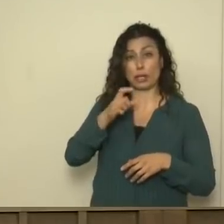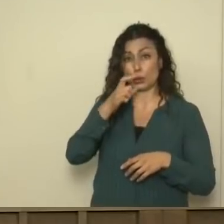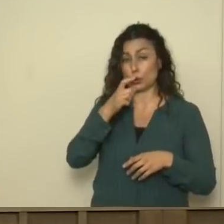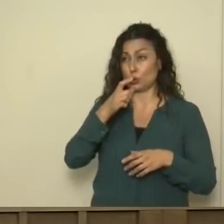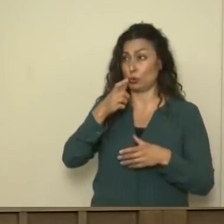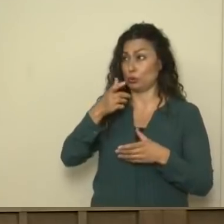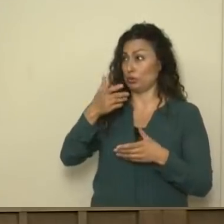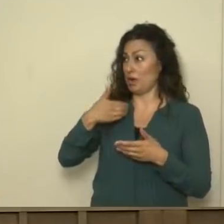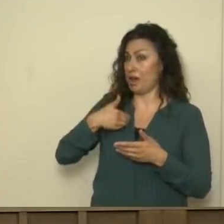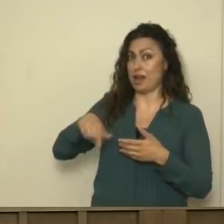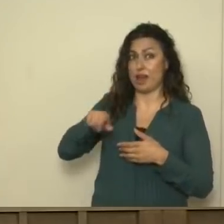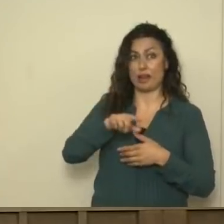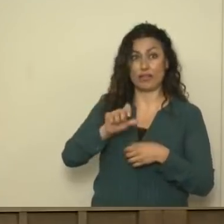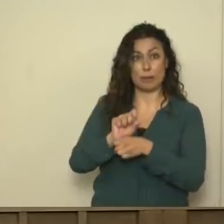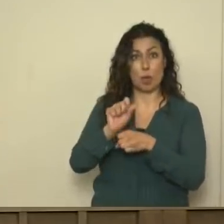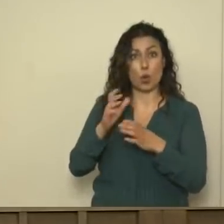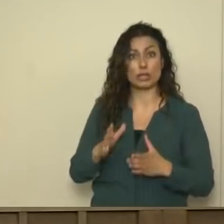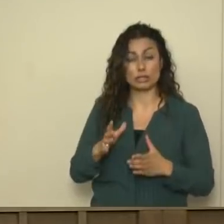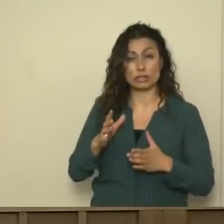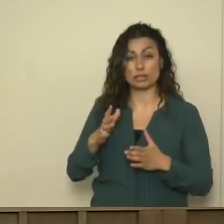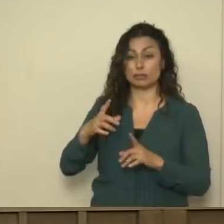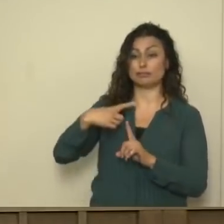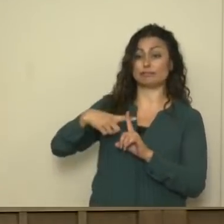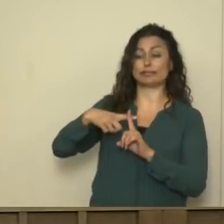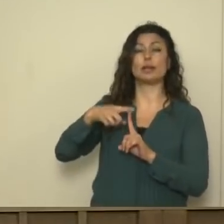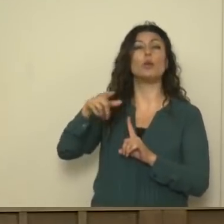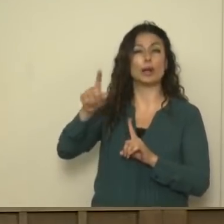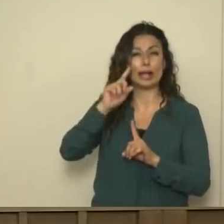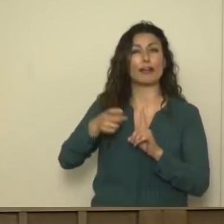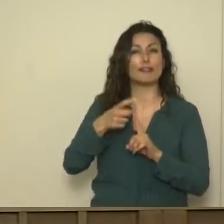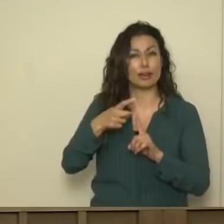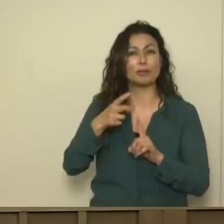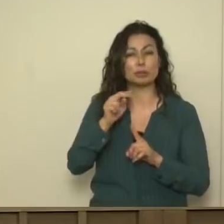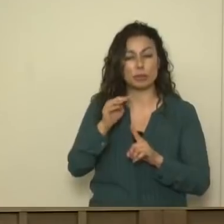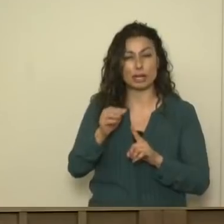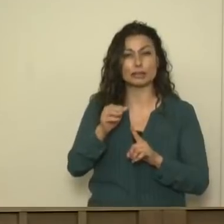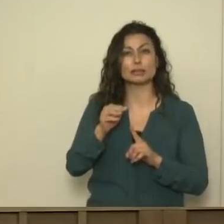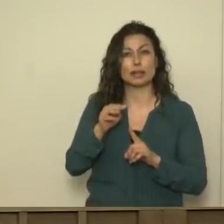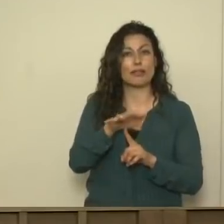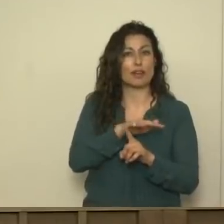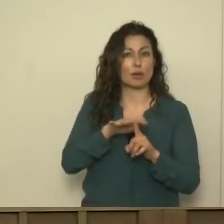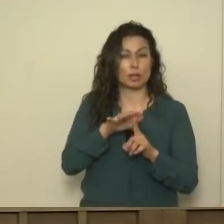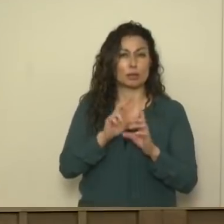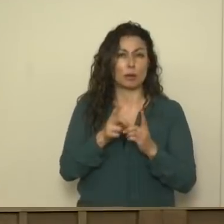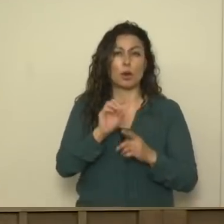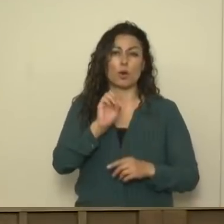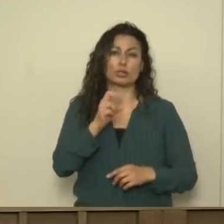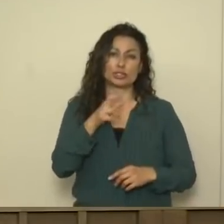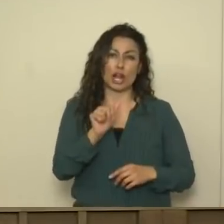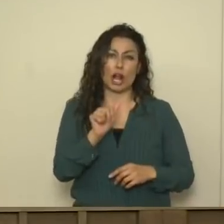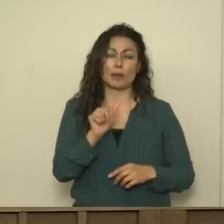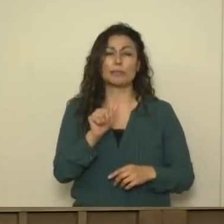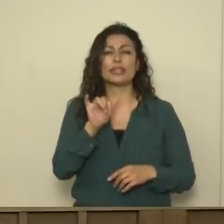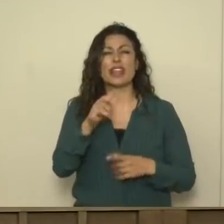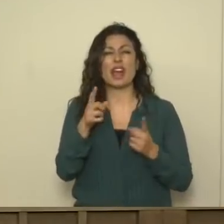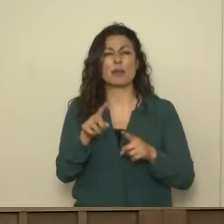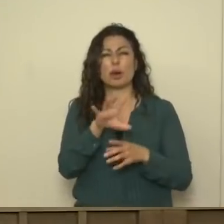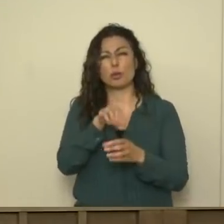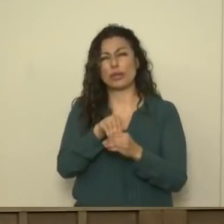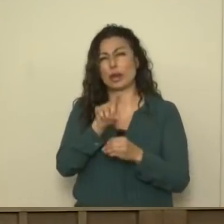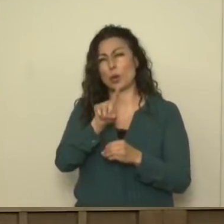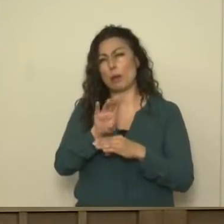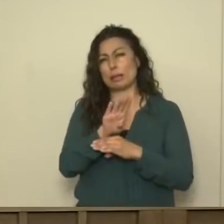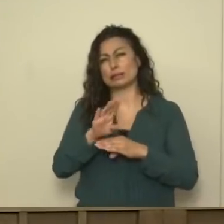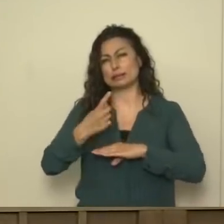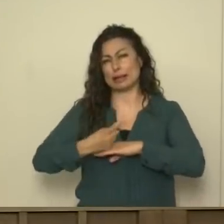a positive employee, you will hear from the New Mexico Environment Department's OSHA program. That typically happens within about 1